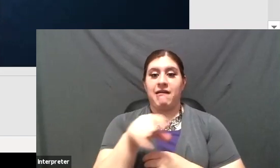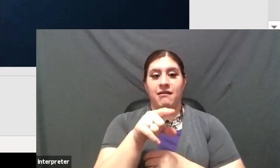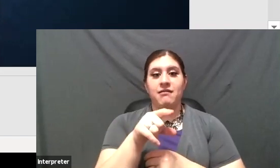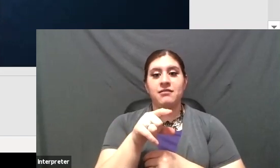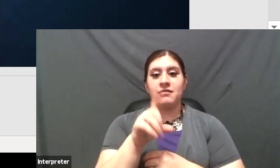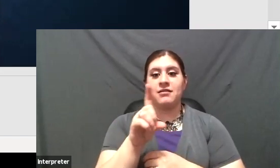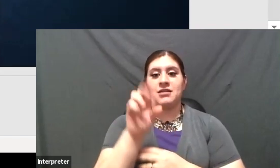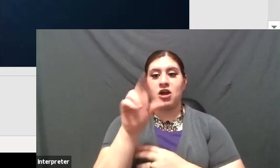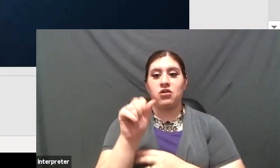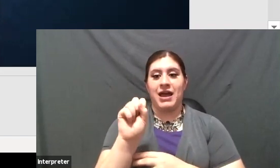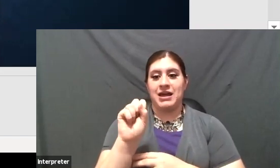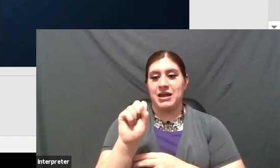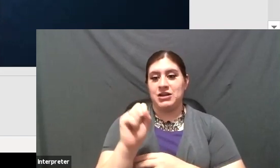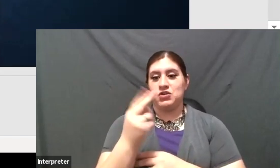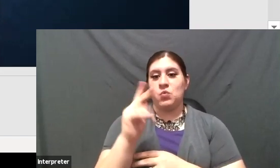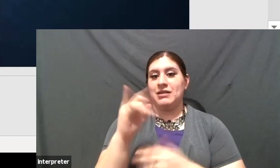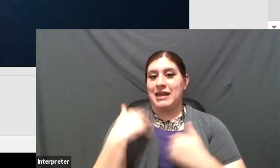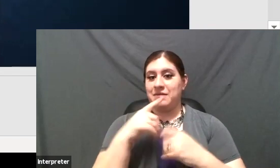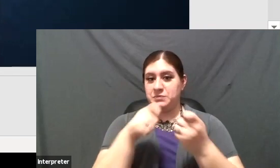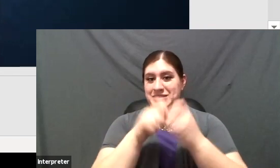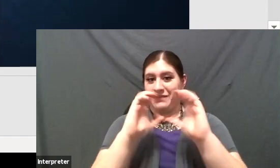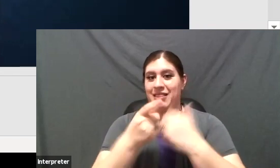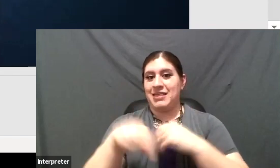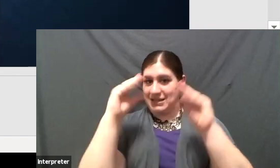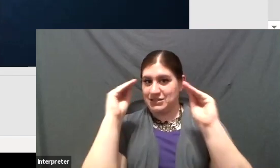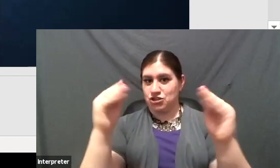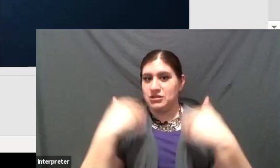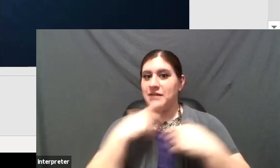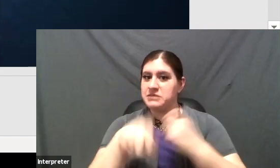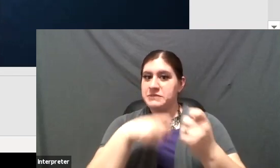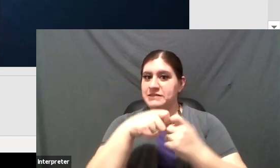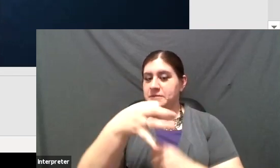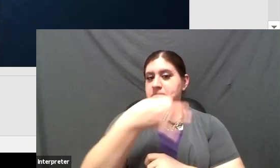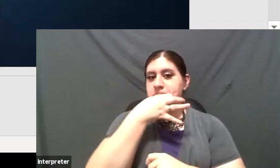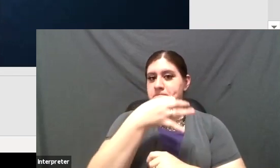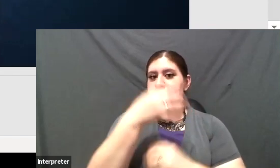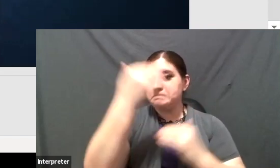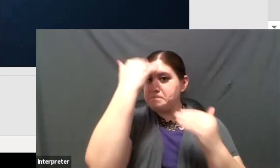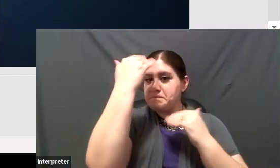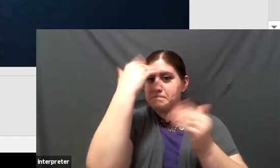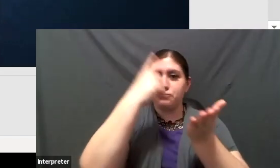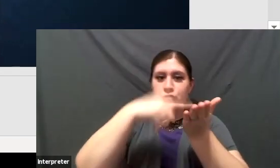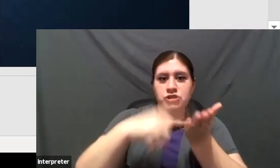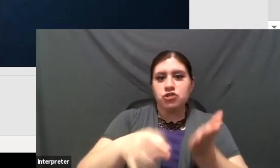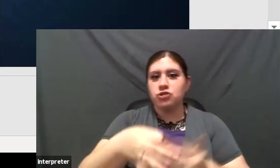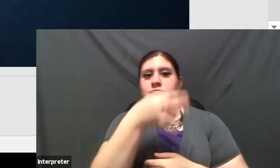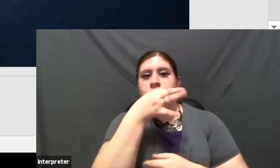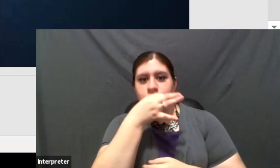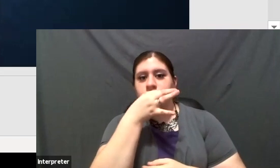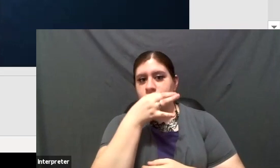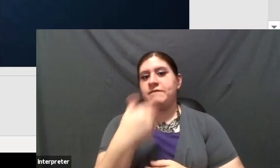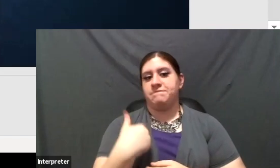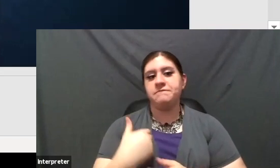Ashwini Kuknor, but they have specific courses that they teach, and they have specific areas of research expertise as